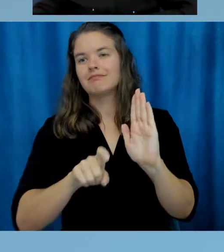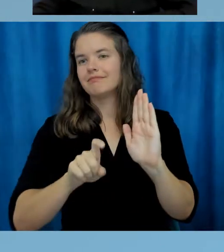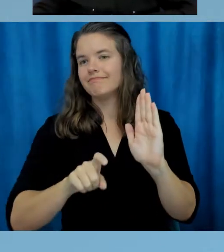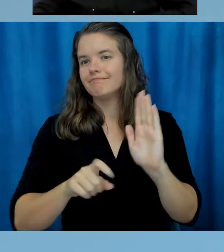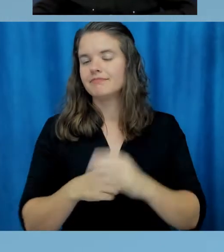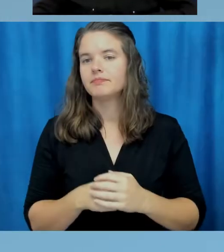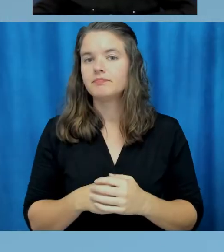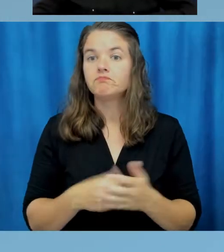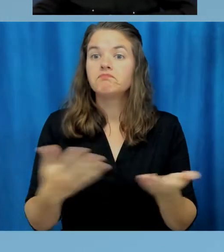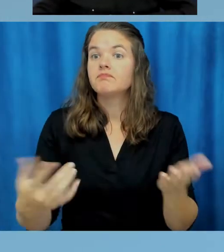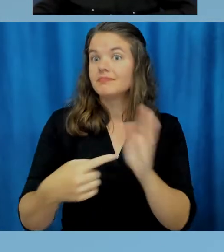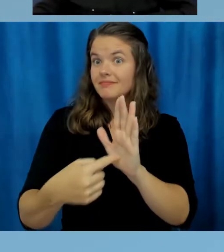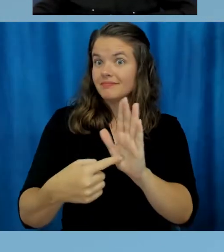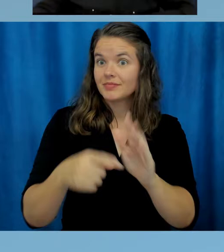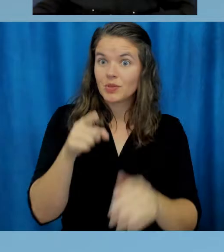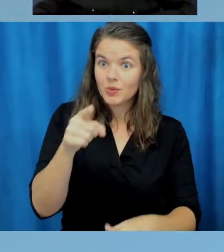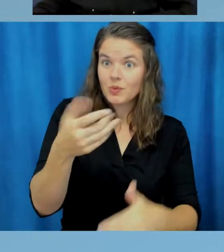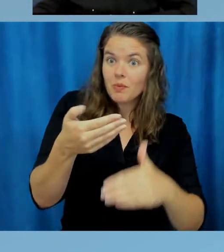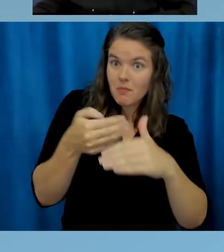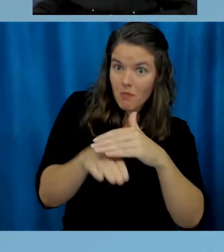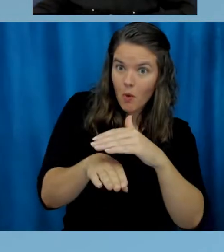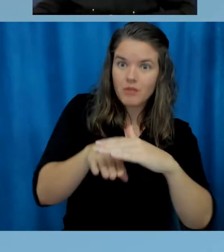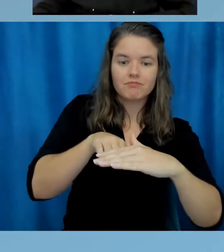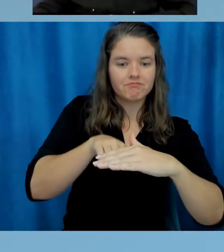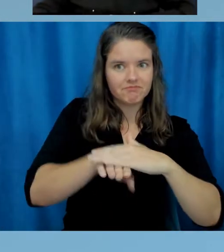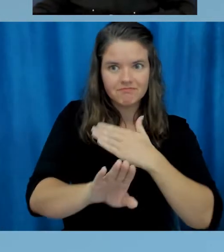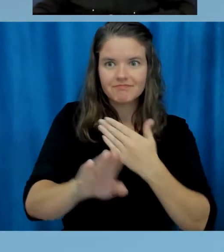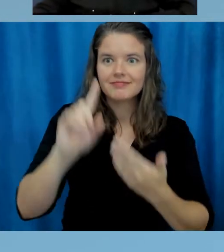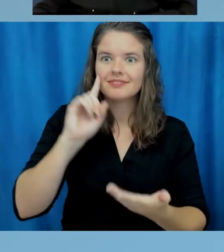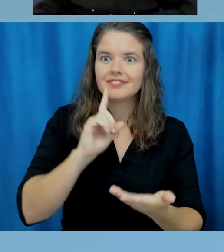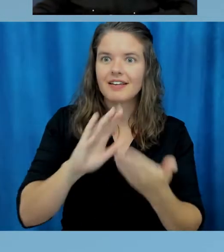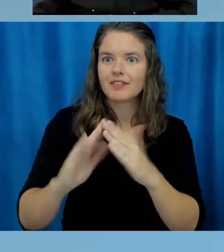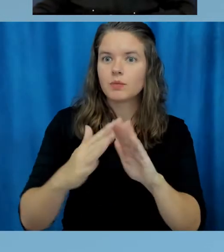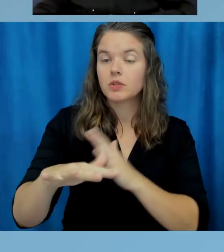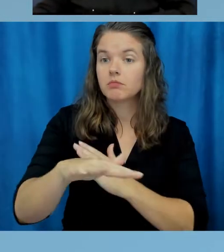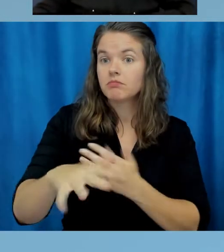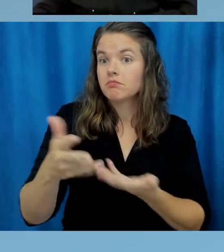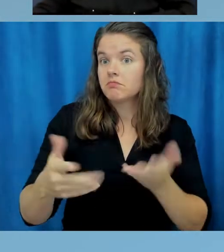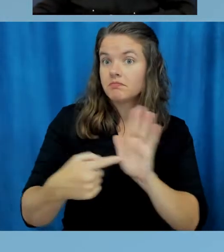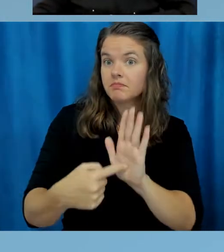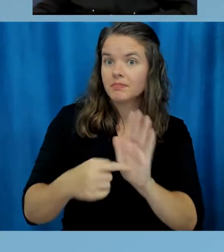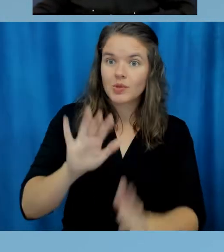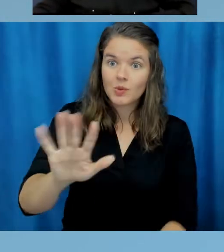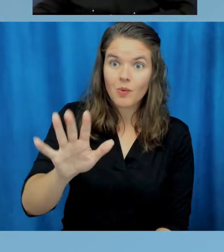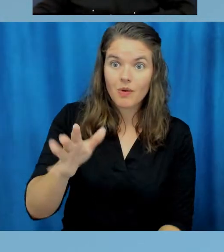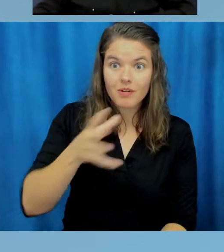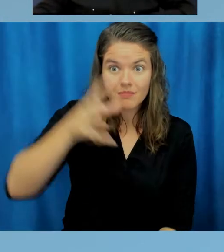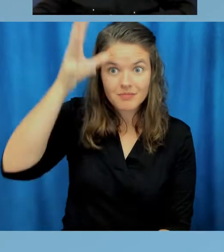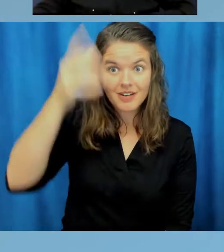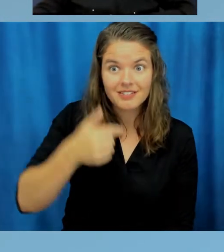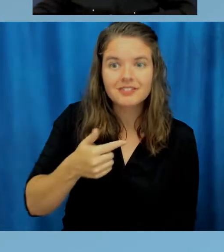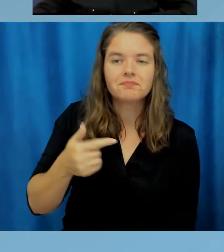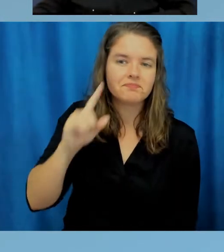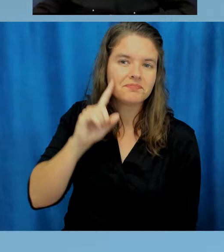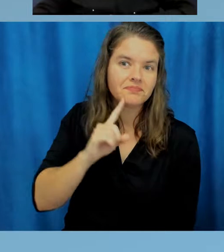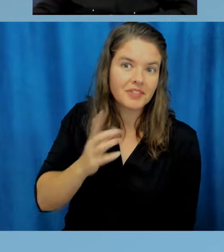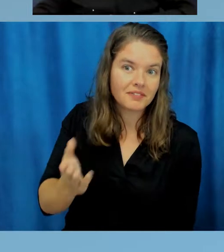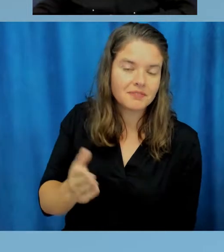Say you were born into the deaf community, for example. Perhaps your parents were deaf. With